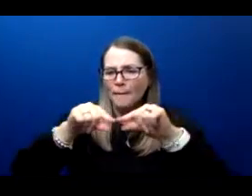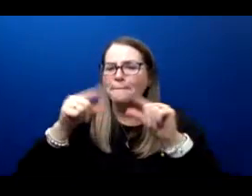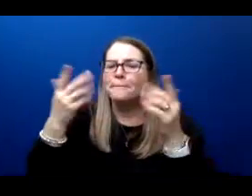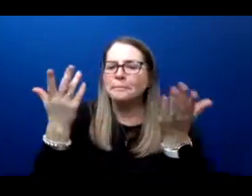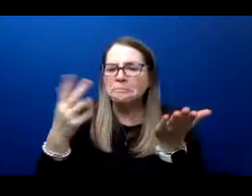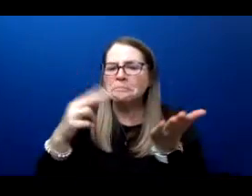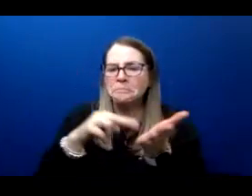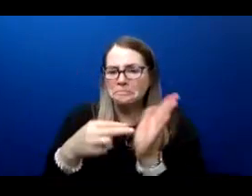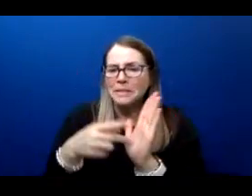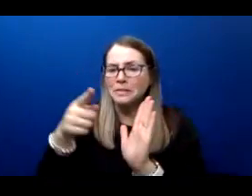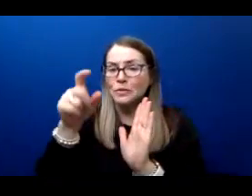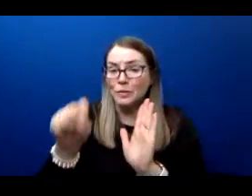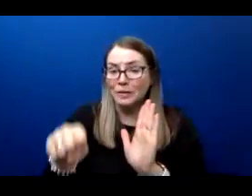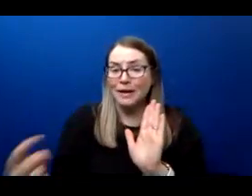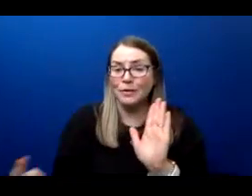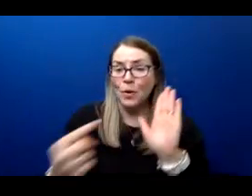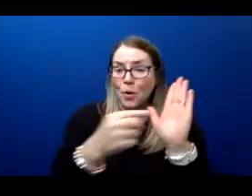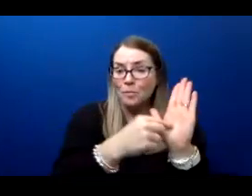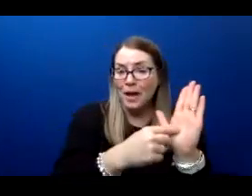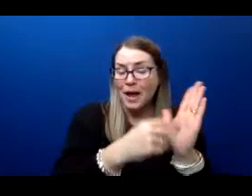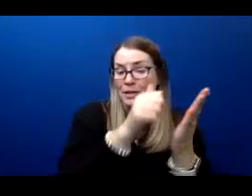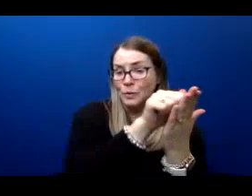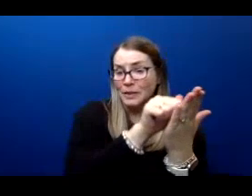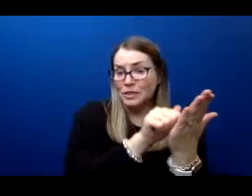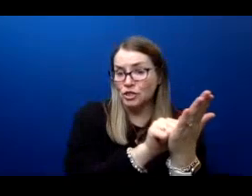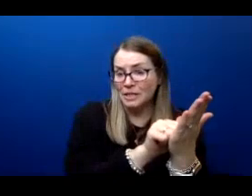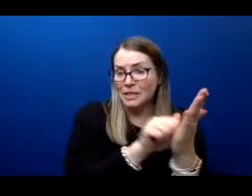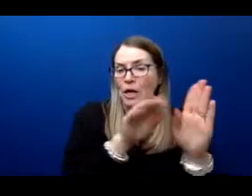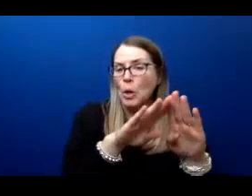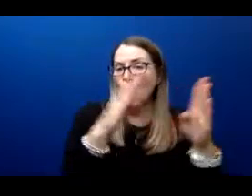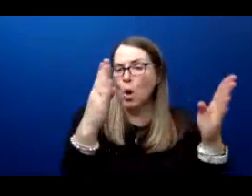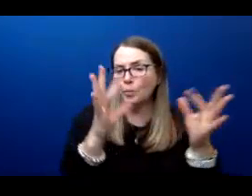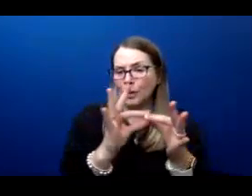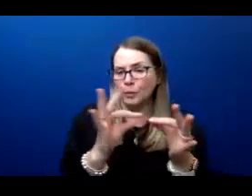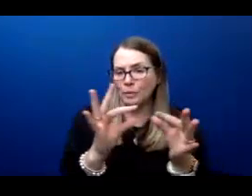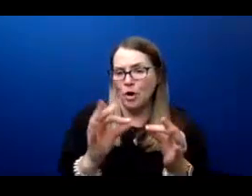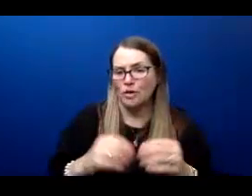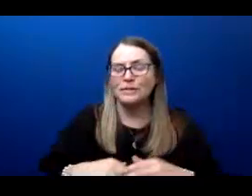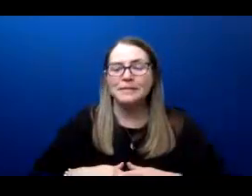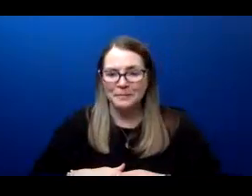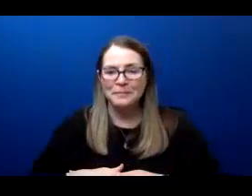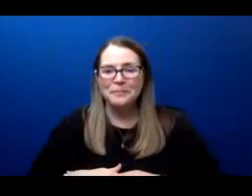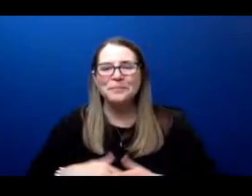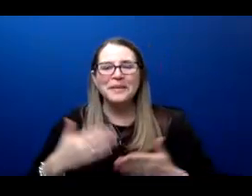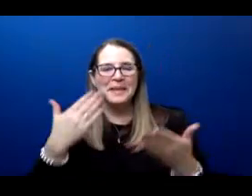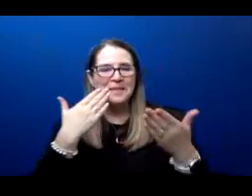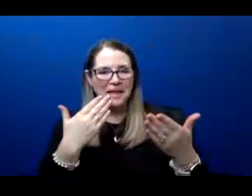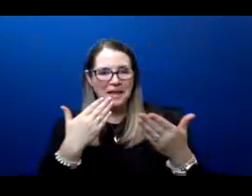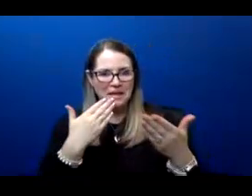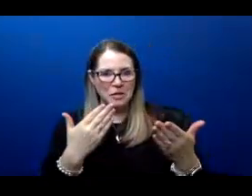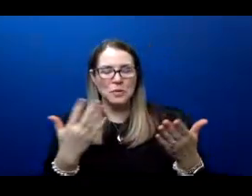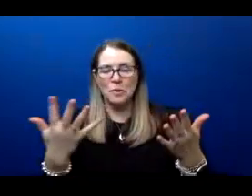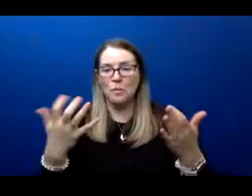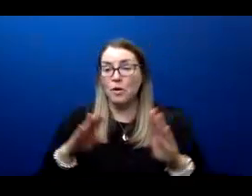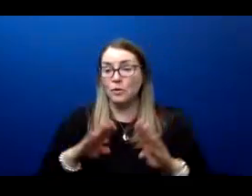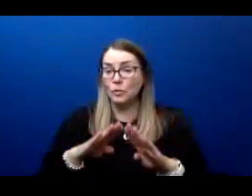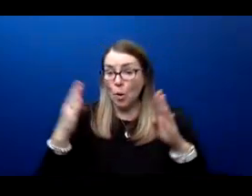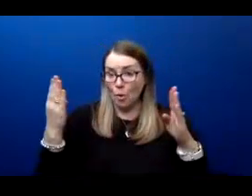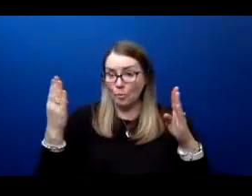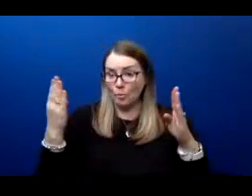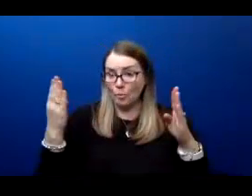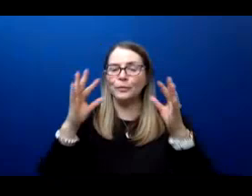to go back to your agenda's opening remarks. Thank you so much. As Ms. Dortch mentioned, I would love to open with some